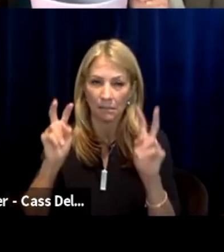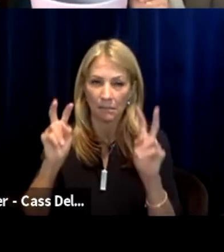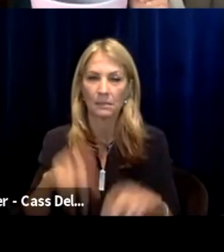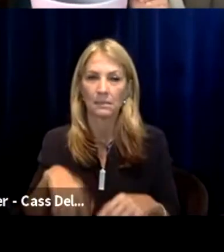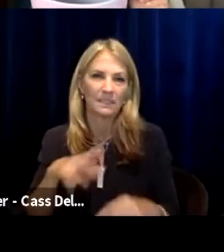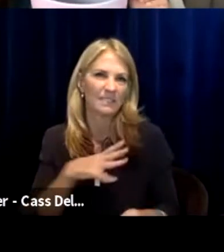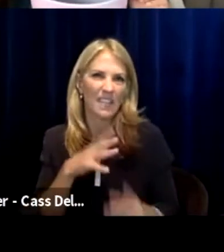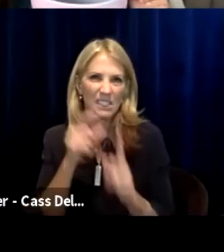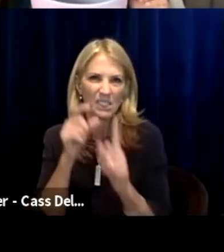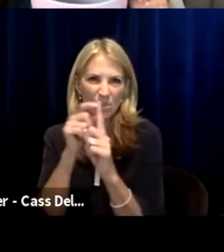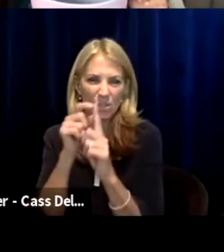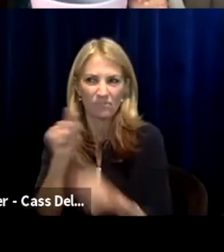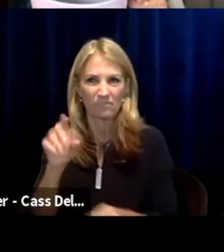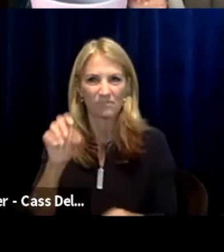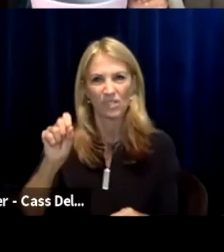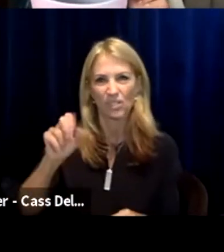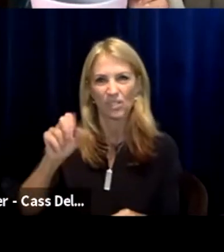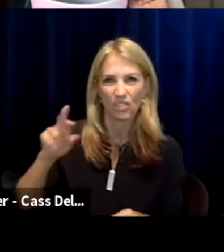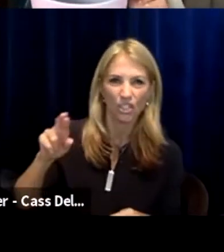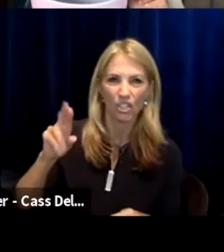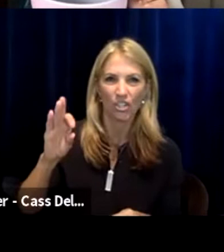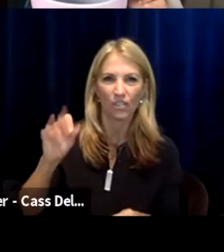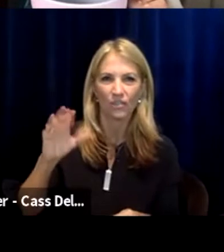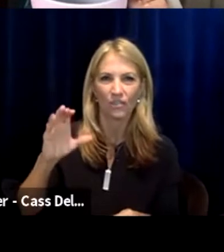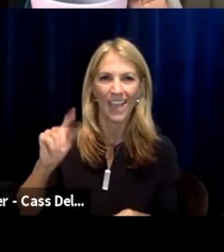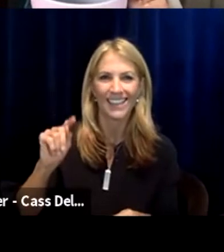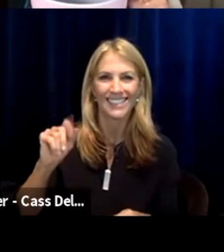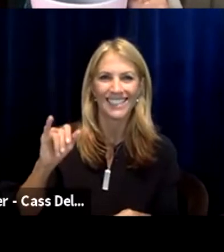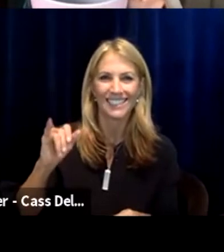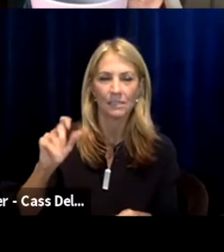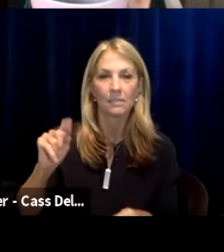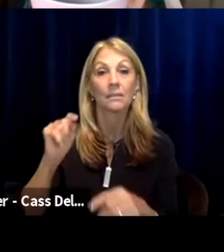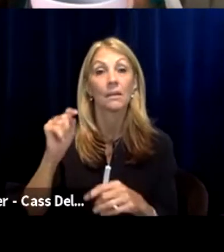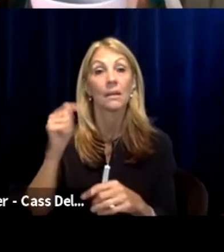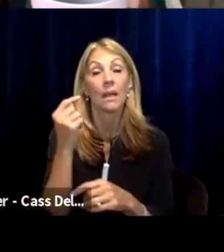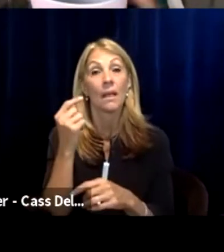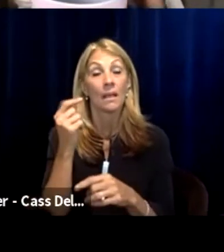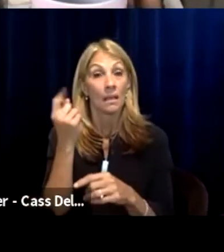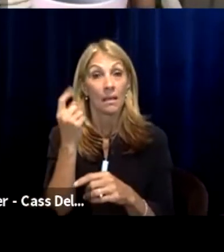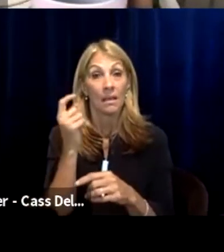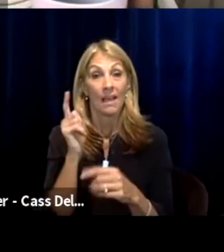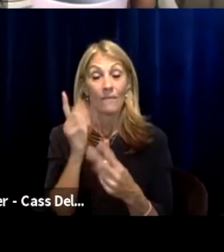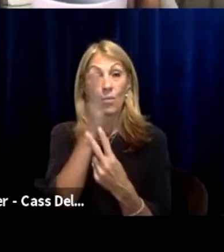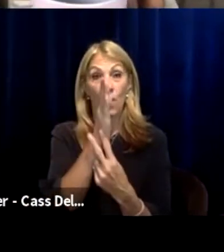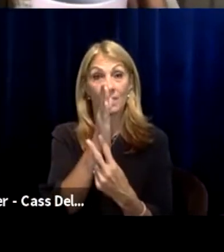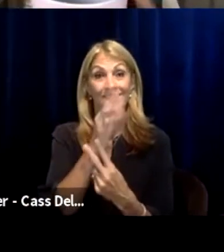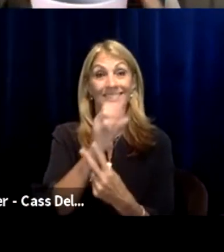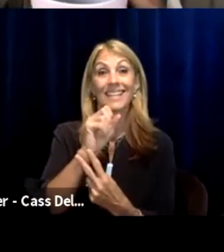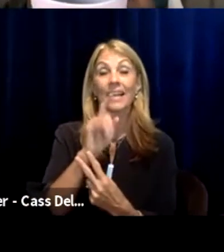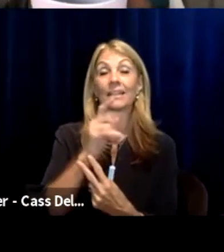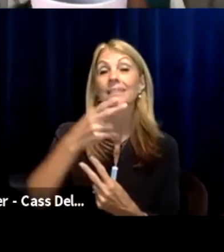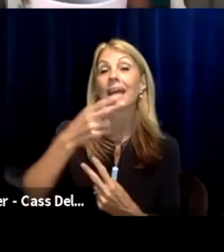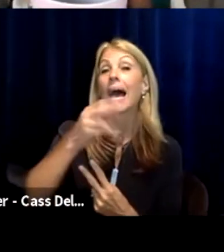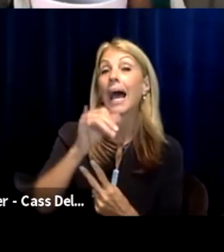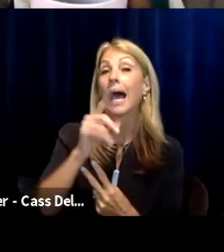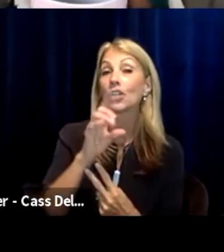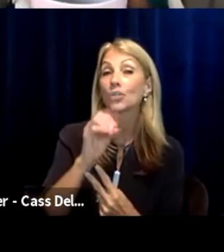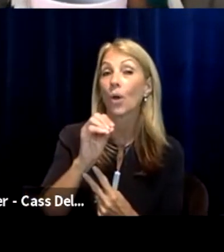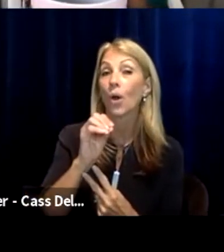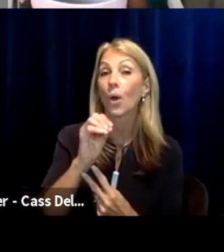is that they have one side that is hydrophobic and one side that is hydrophilic. Okay, so when you